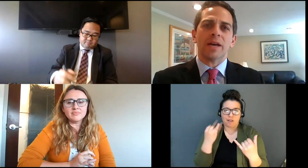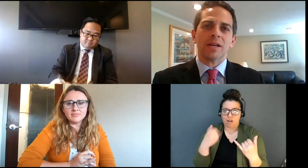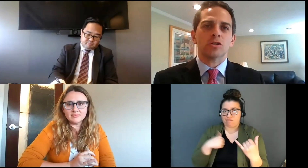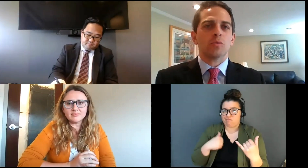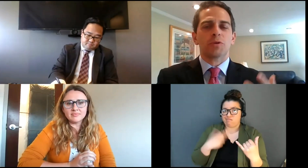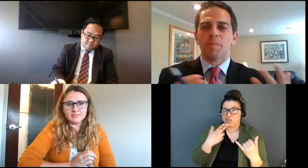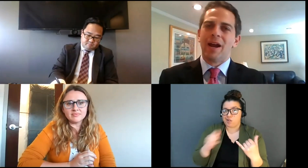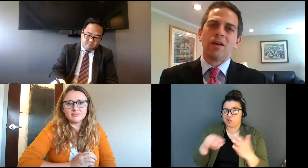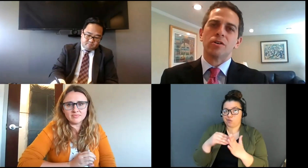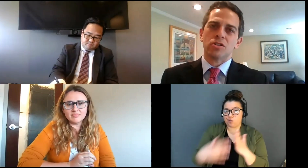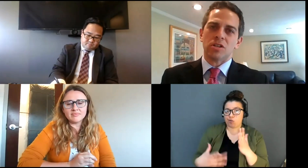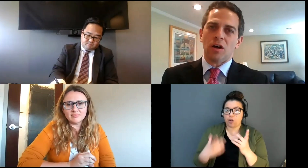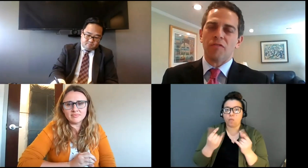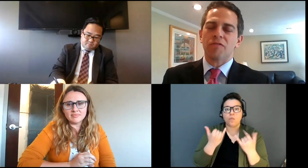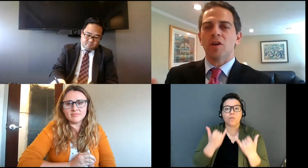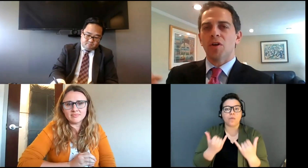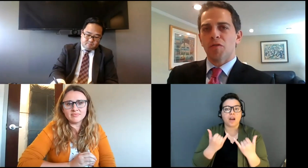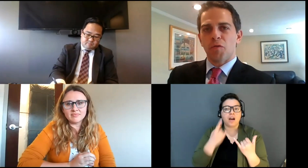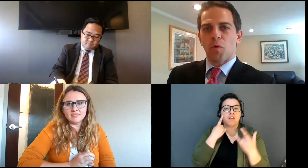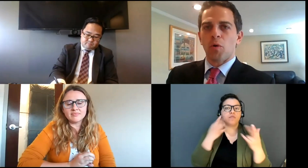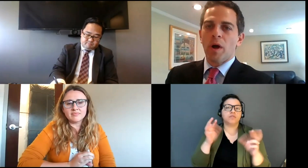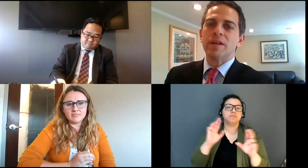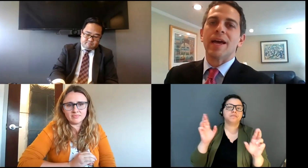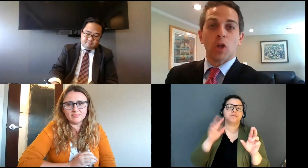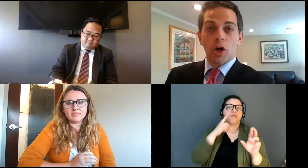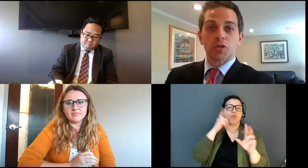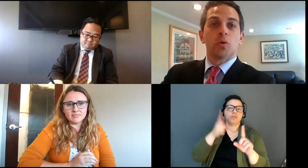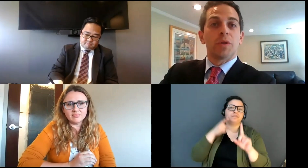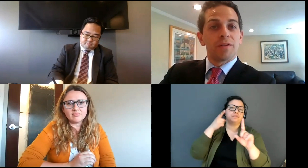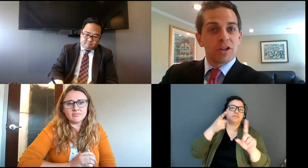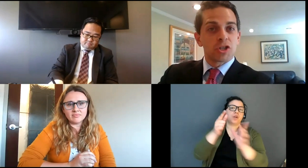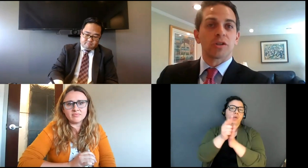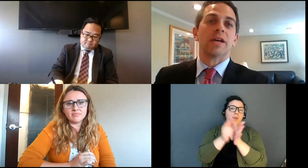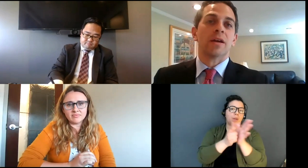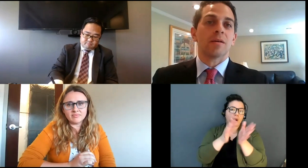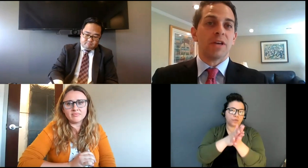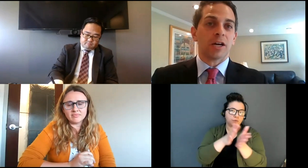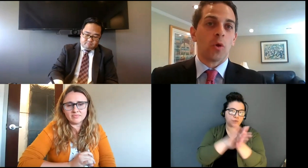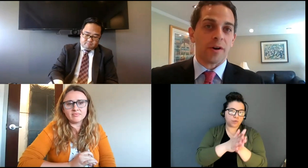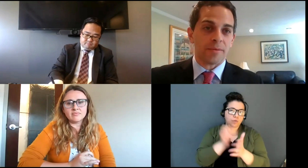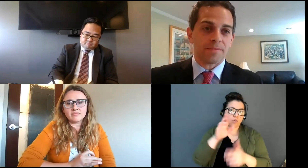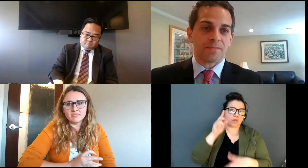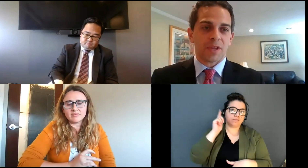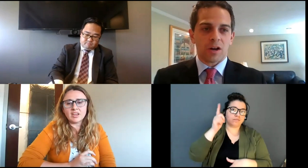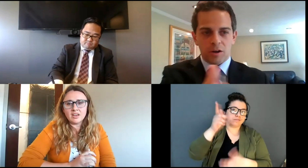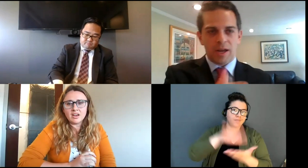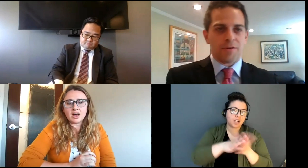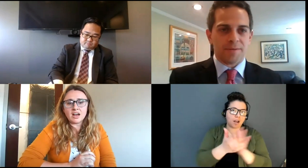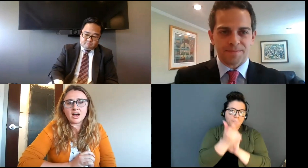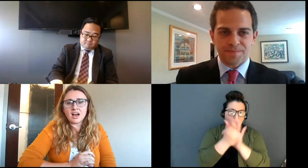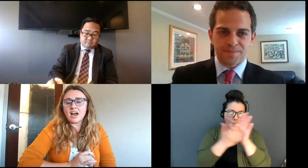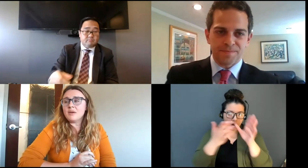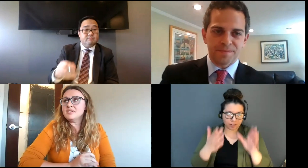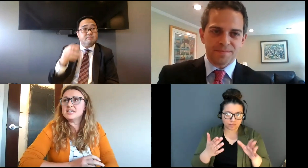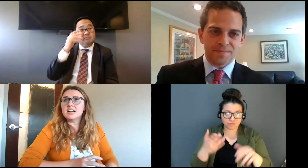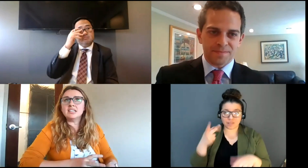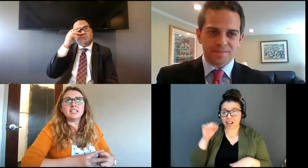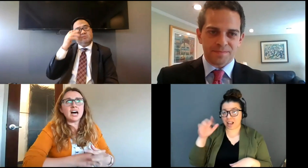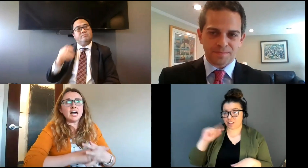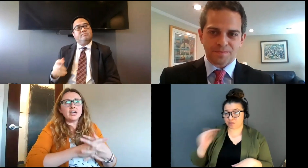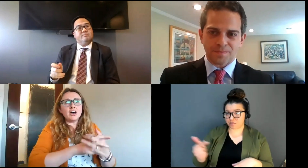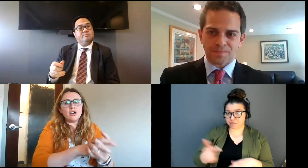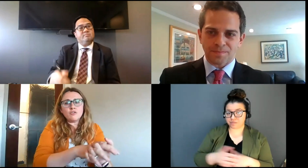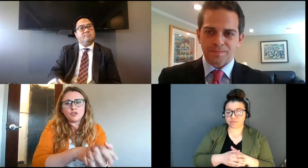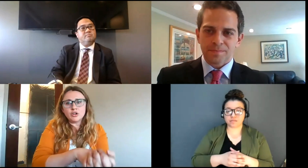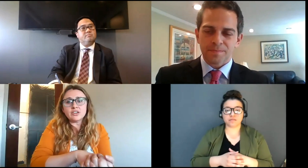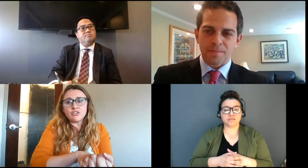you be doing to prepare yourself for one day law school and eventually being a lawyer? I'll go to Heather. I would say a